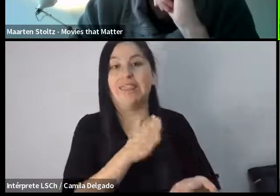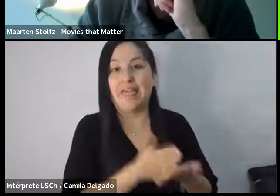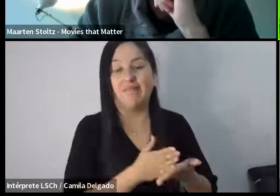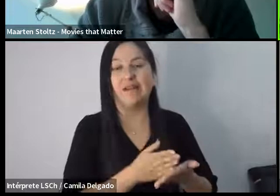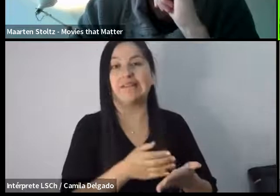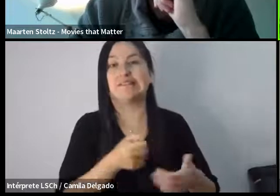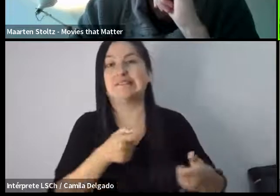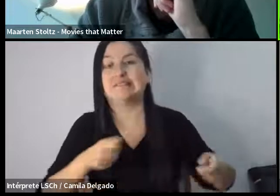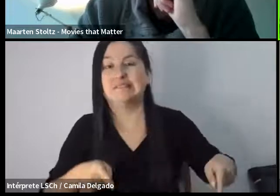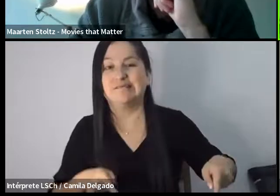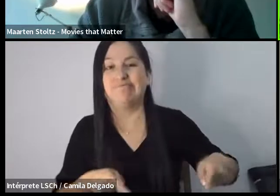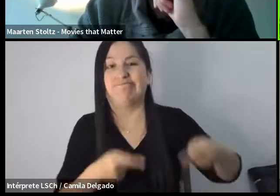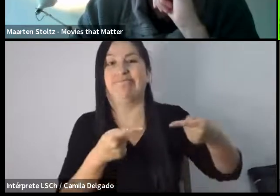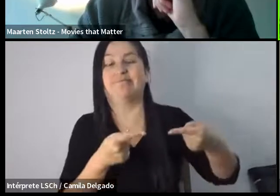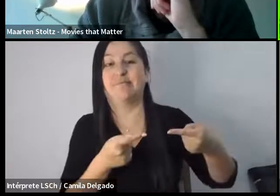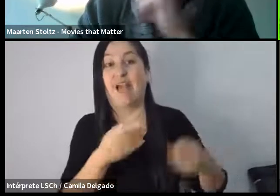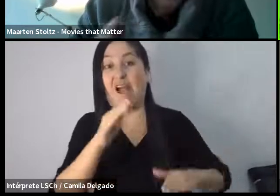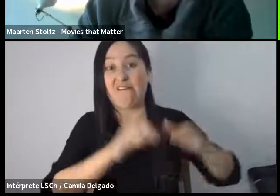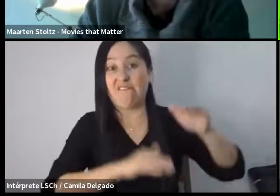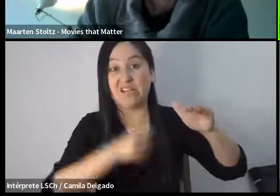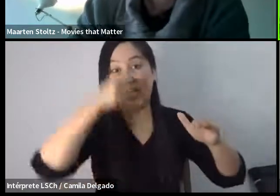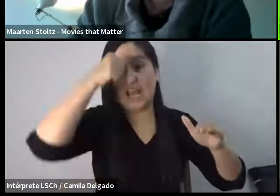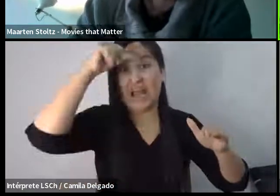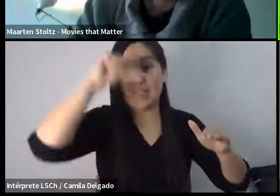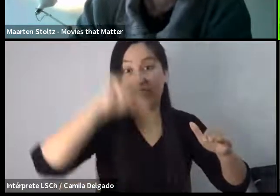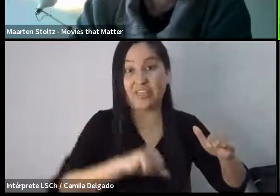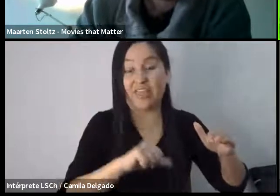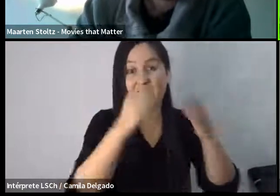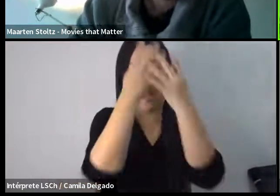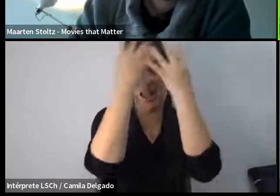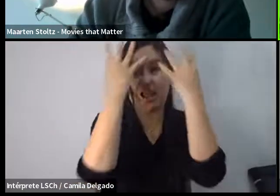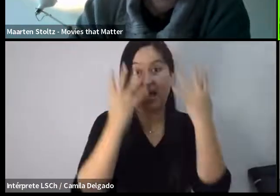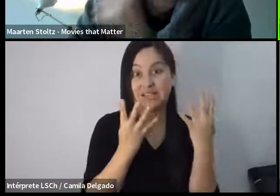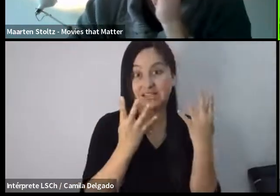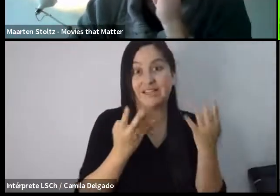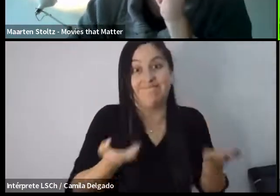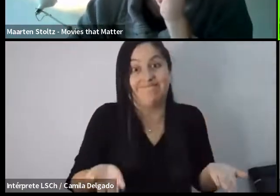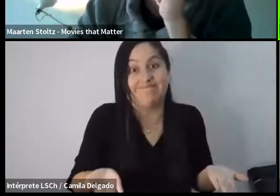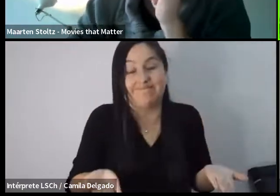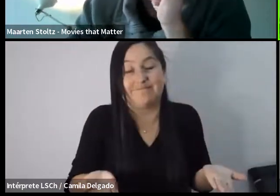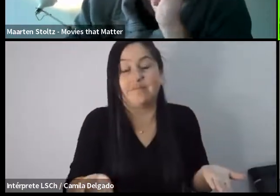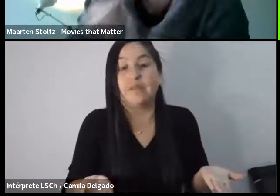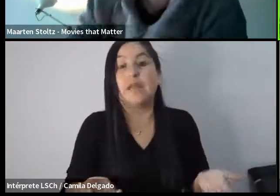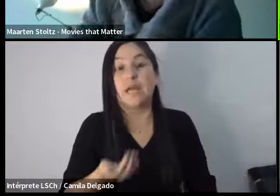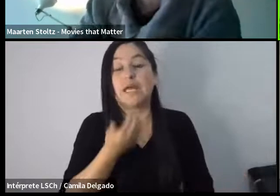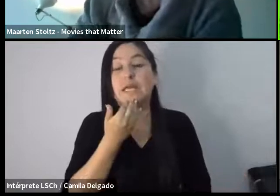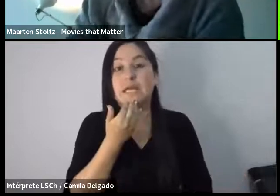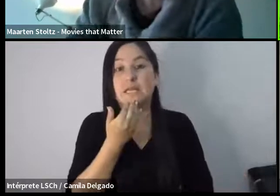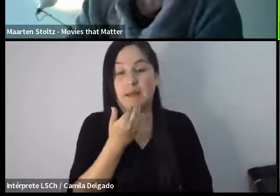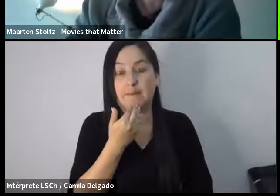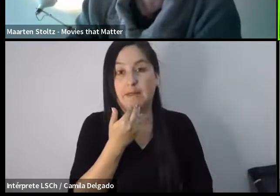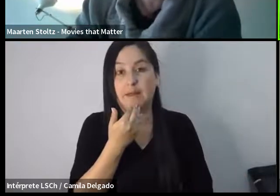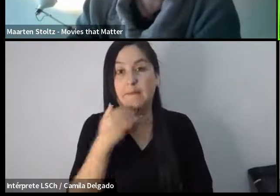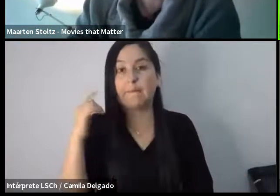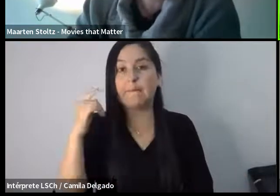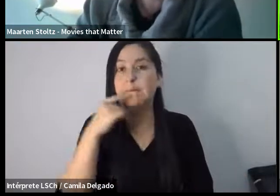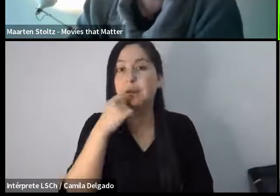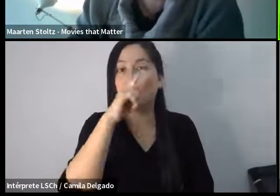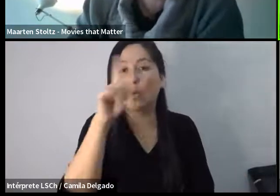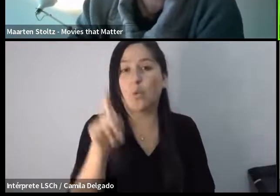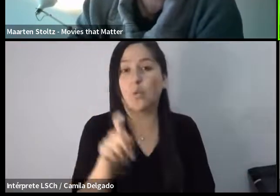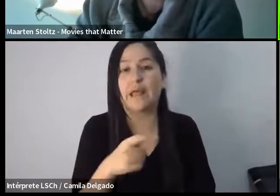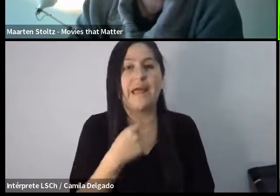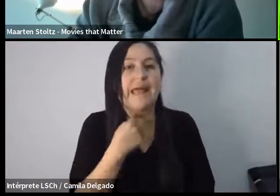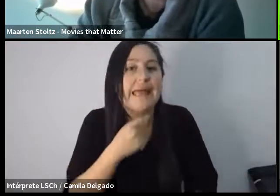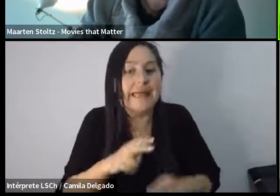on the one hand, it's fantastic to have these films. On the other hand, there is the question about like, how do you actually make them? How do you actually